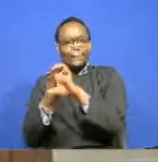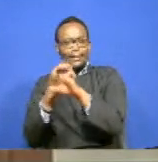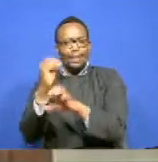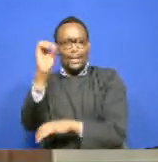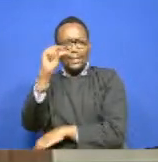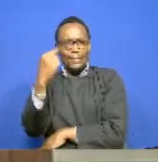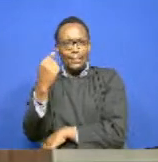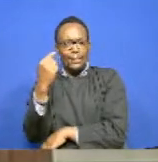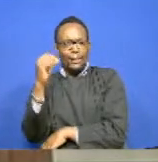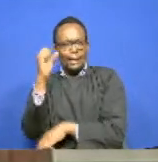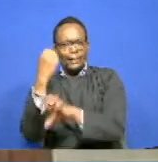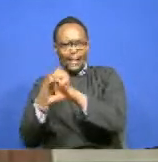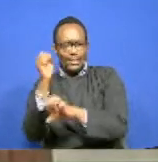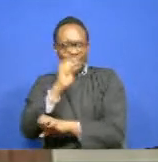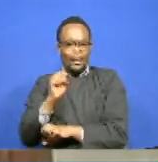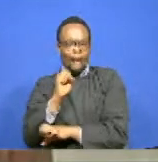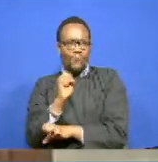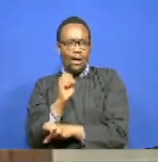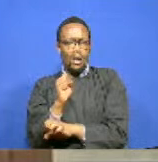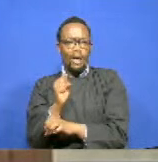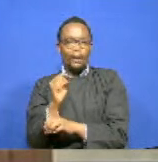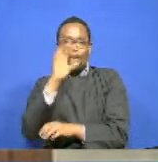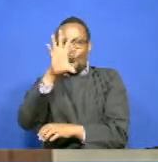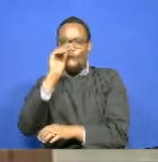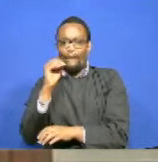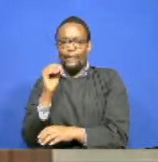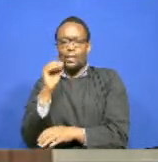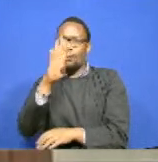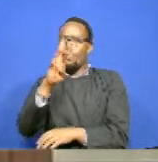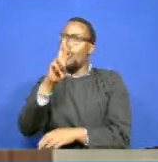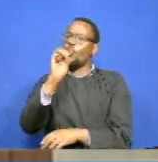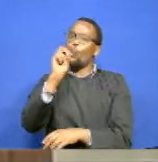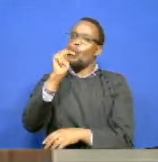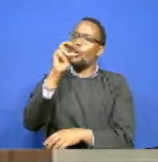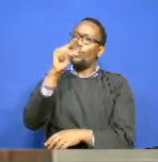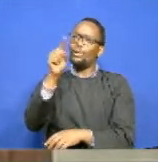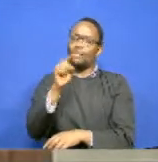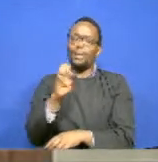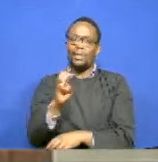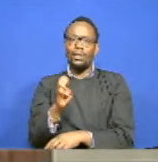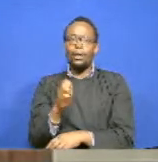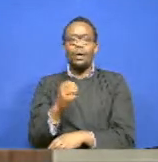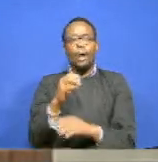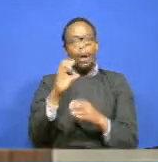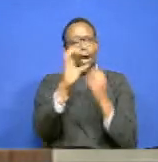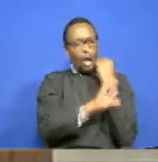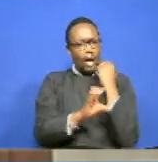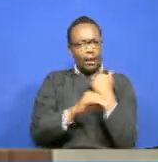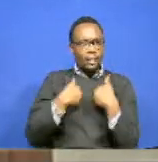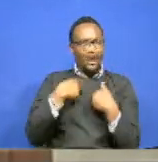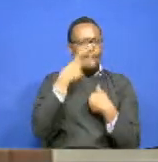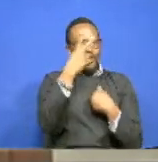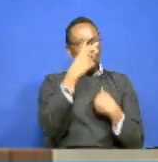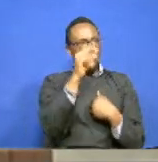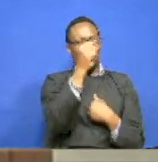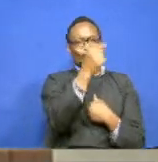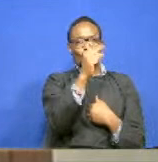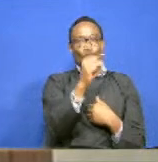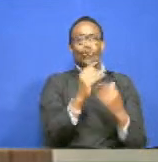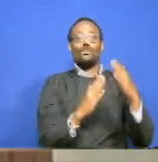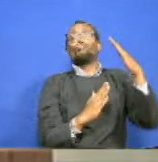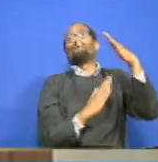50 bronze. Put together over 70 or 100, the country with two gold will still be in